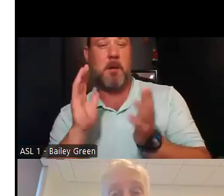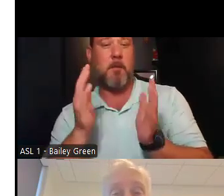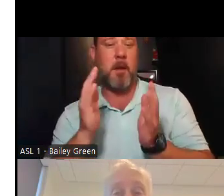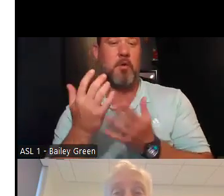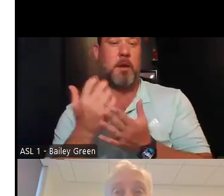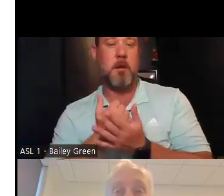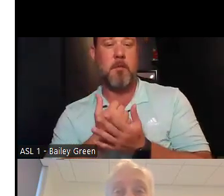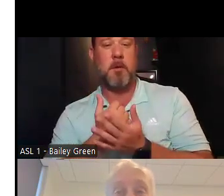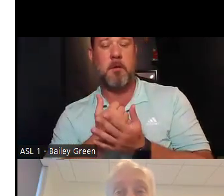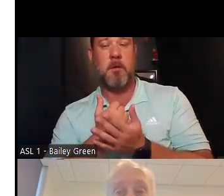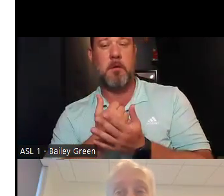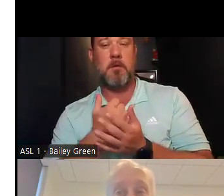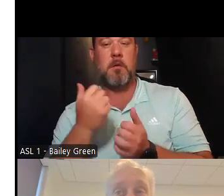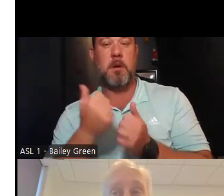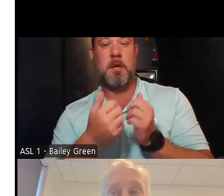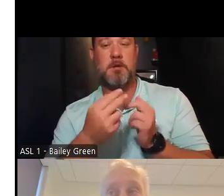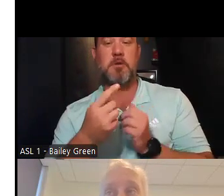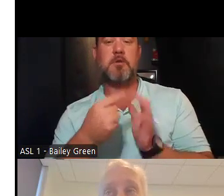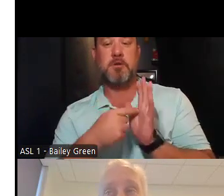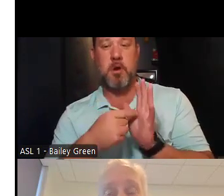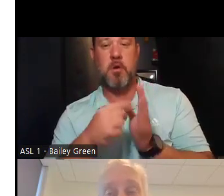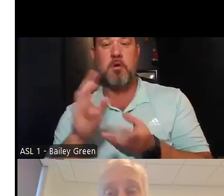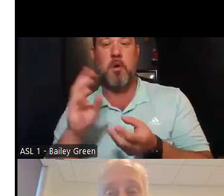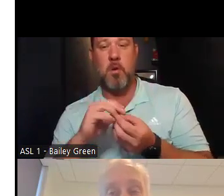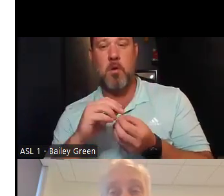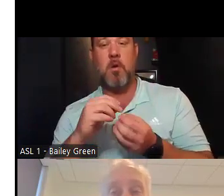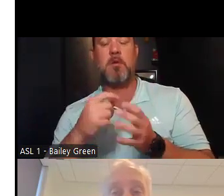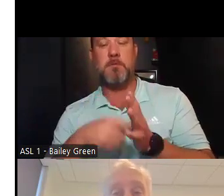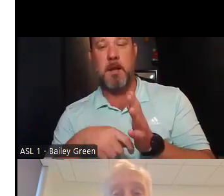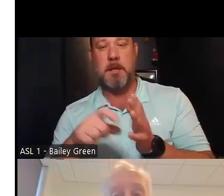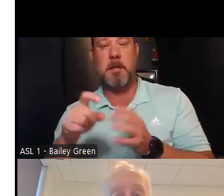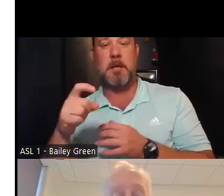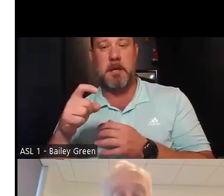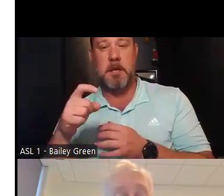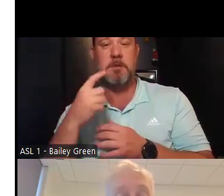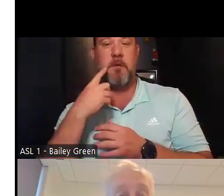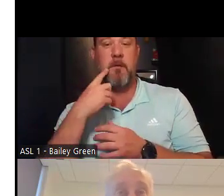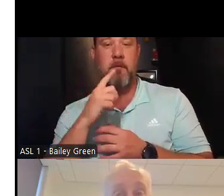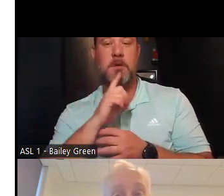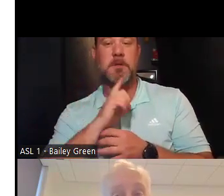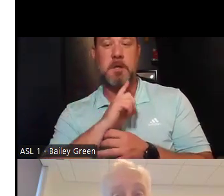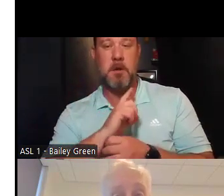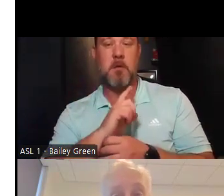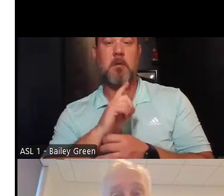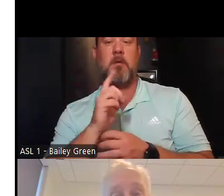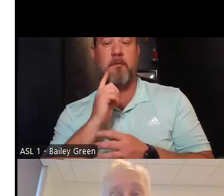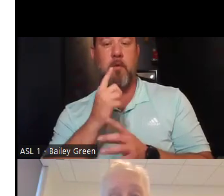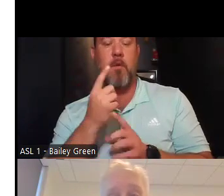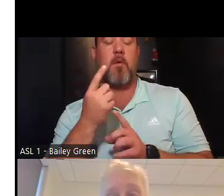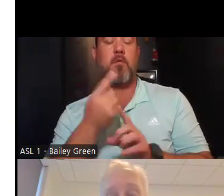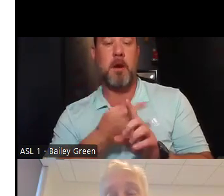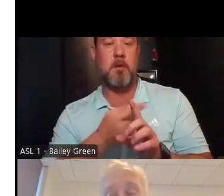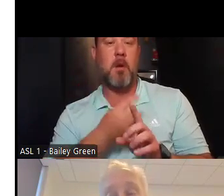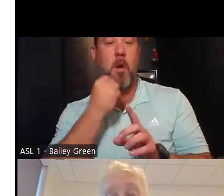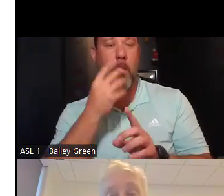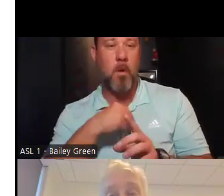income. So each bar shows total spending needs for single people, and this is for renters, for homeowners